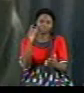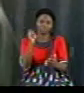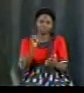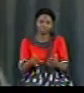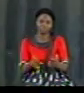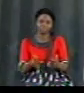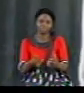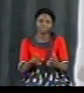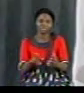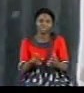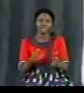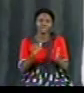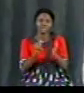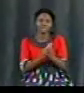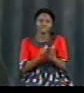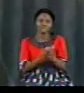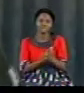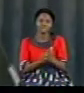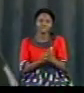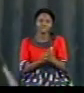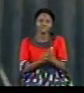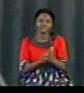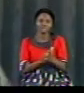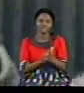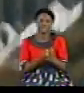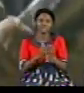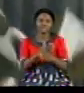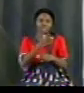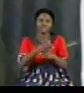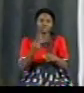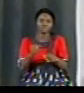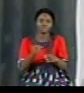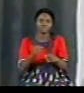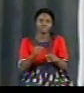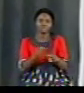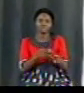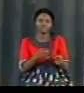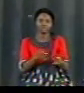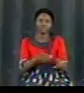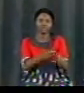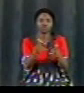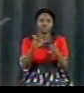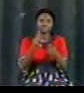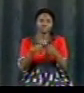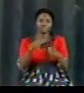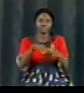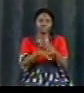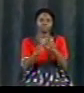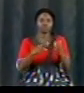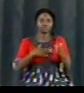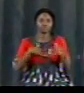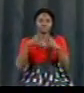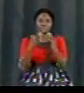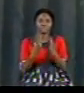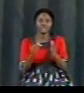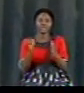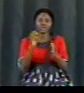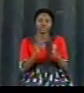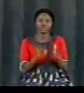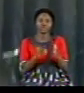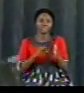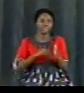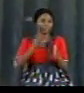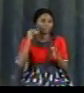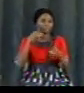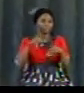that cross the road between to the entrance of my house. So as I was about to cross